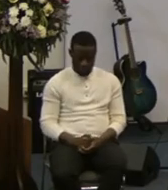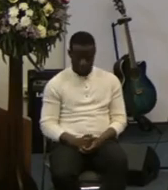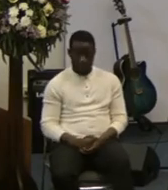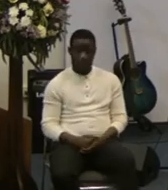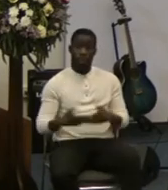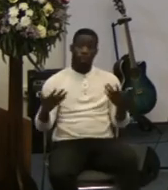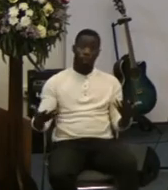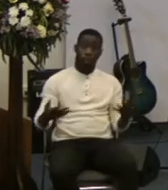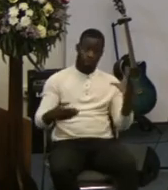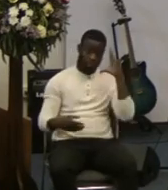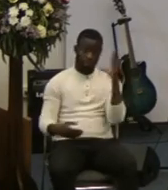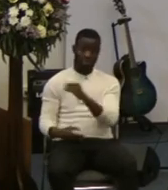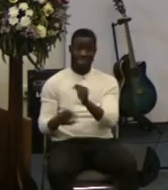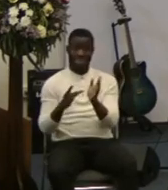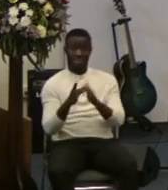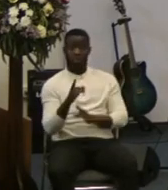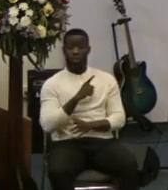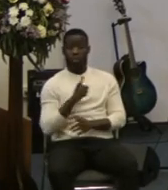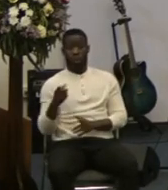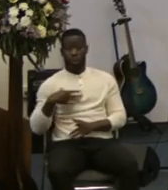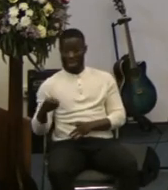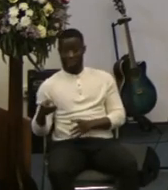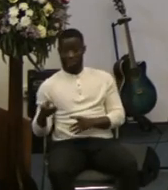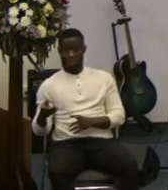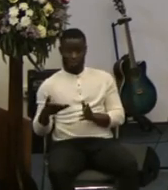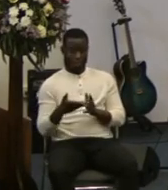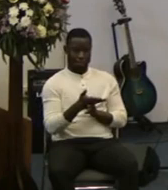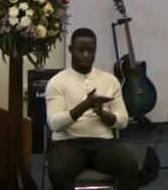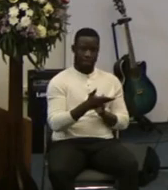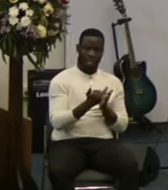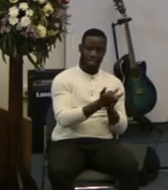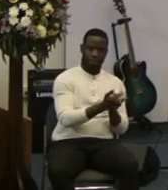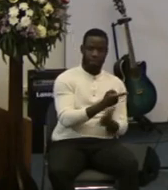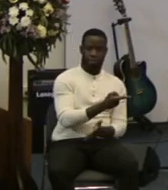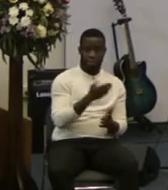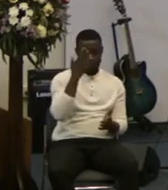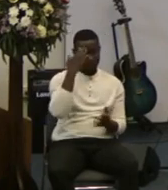Or do they tell Jesus in the hope that he might do something about it?